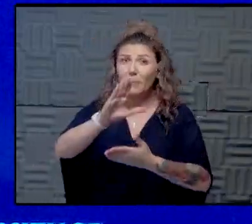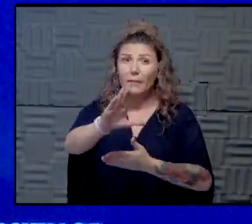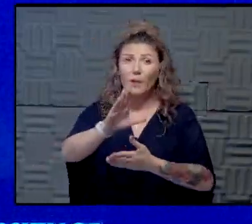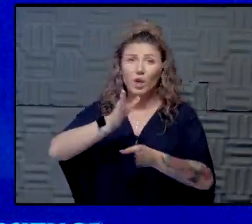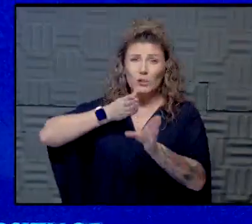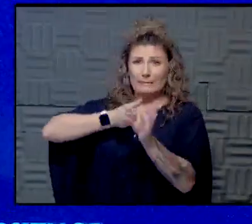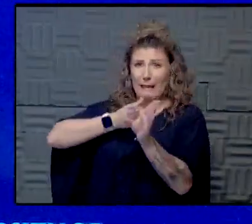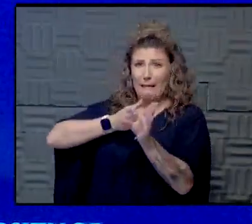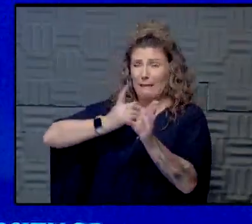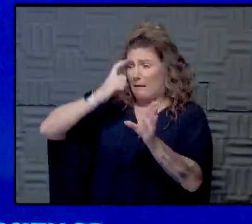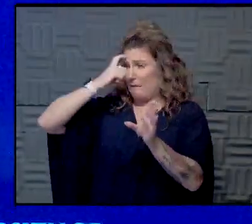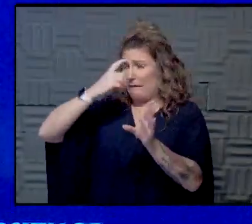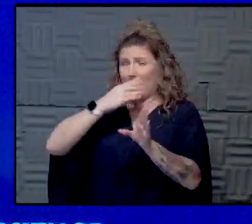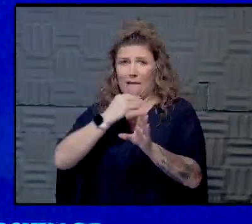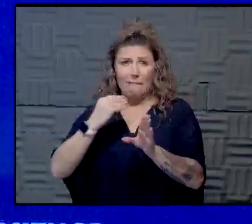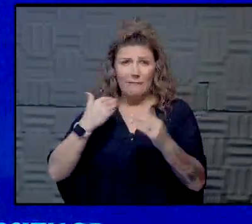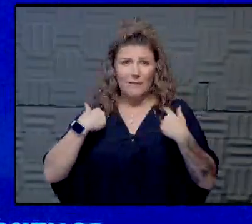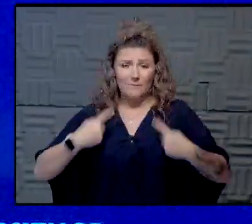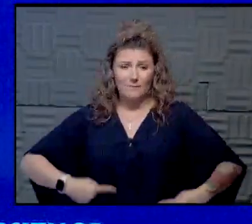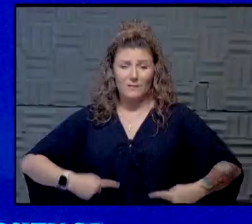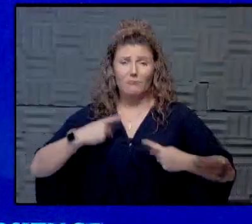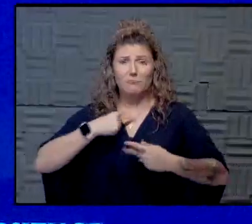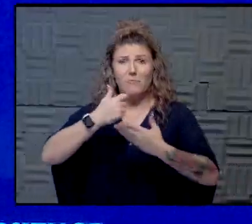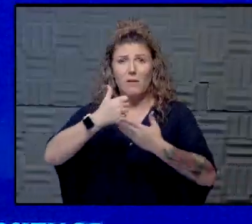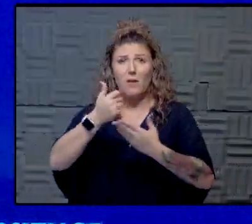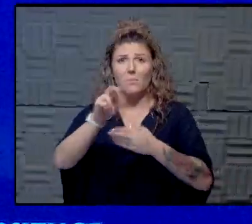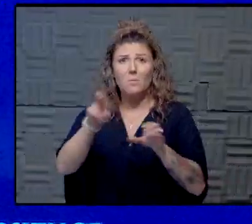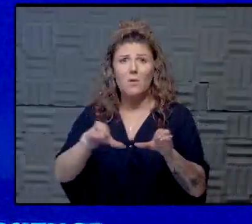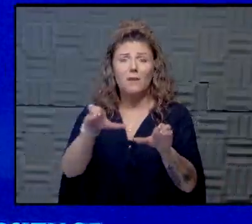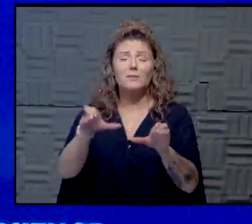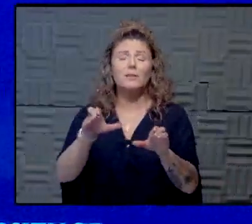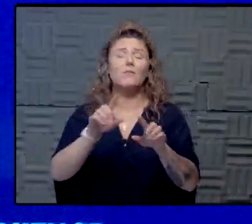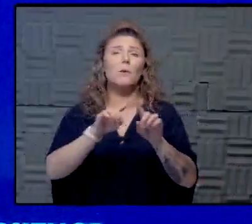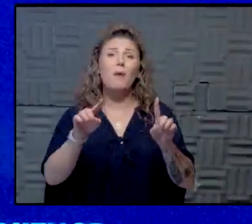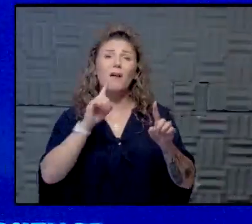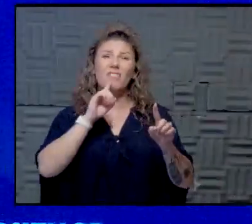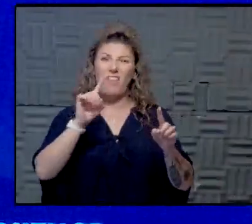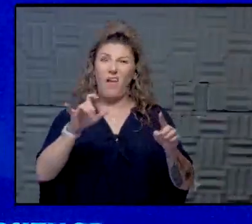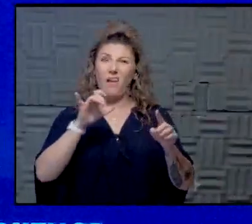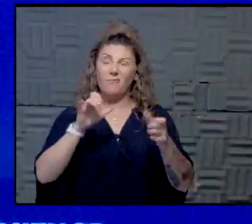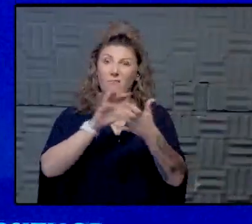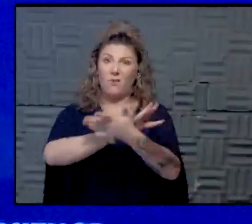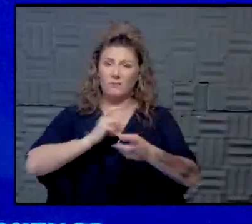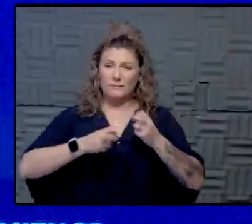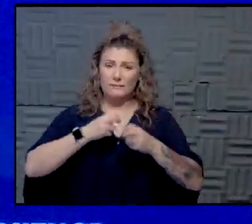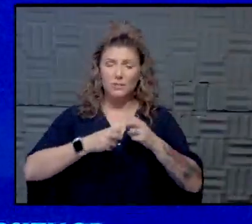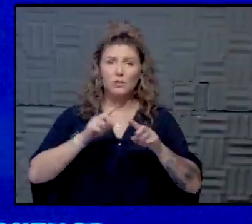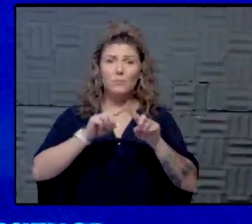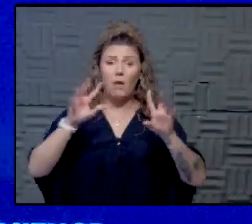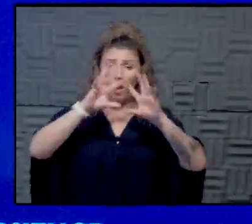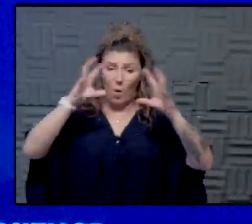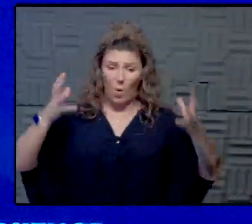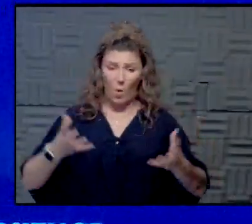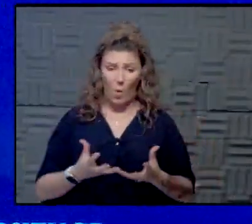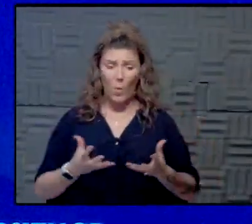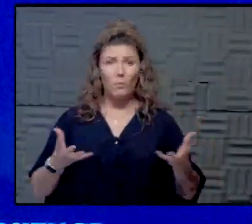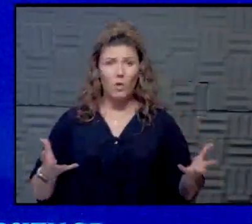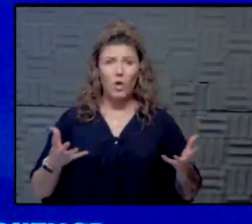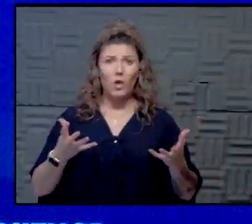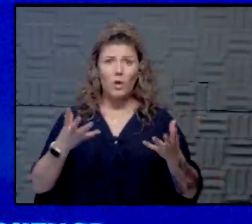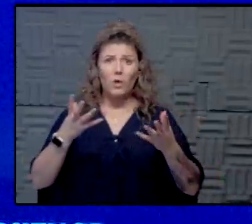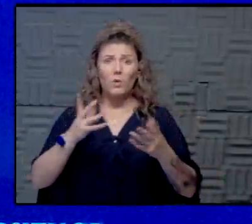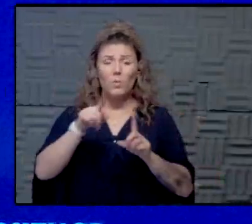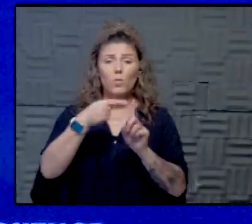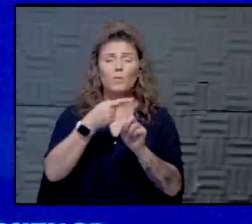psyche and their physical health and activity, or is it hurting? But also on the global picture, we know that when schools opened up, there were more